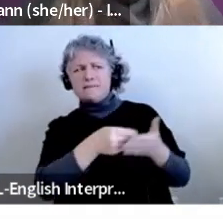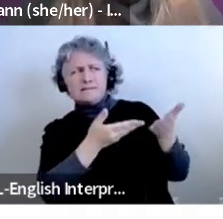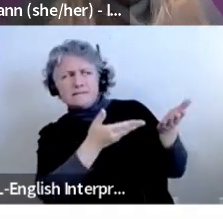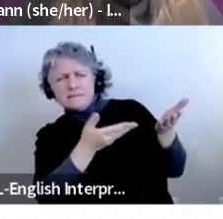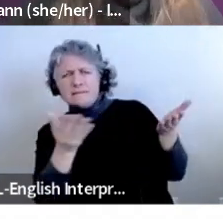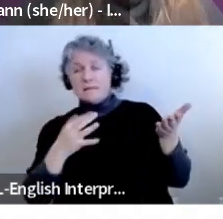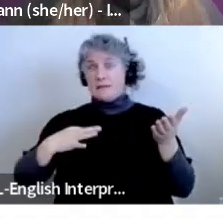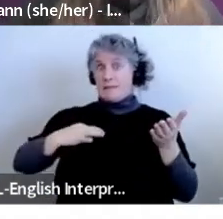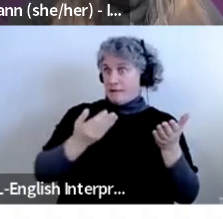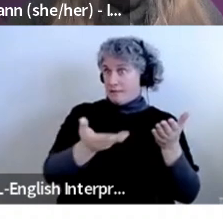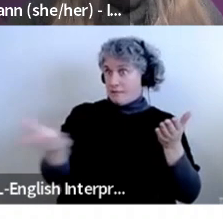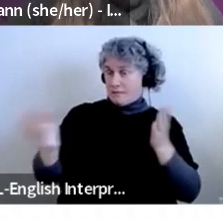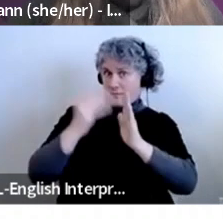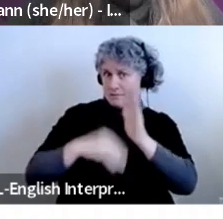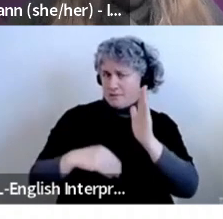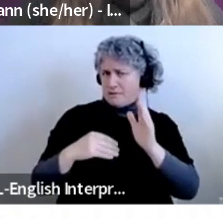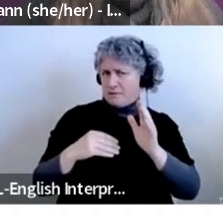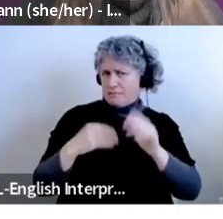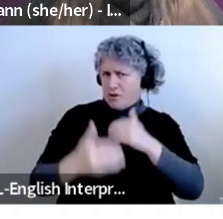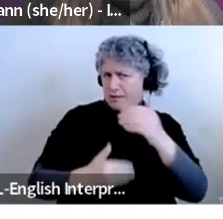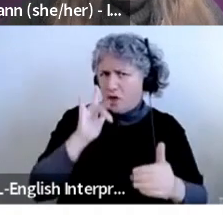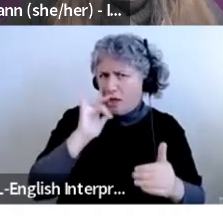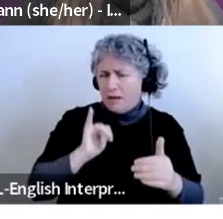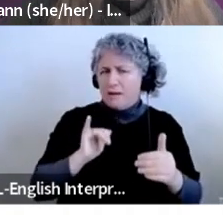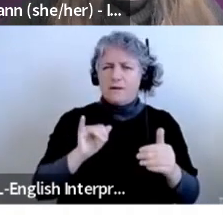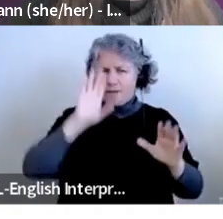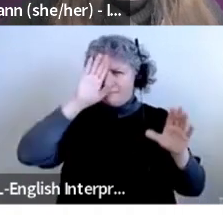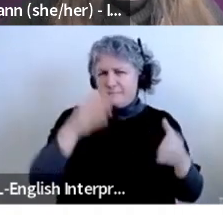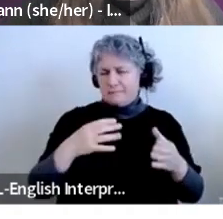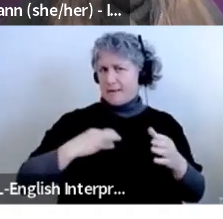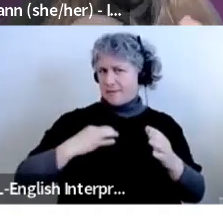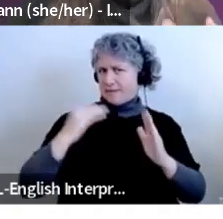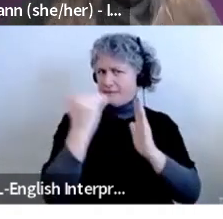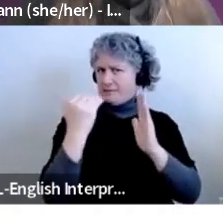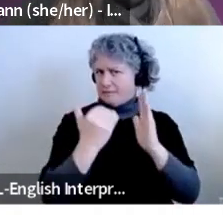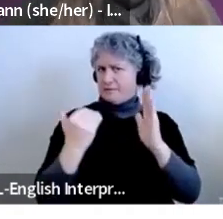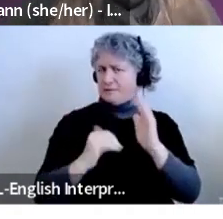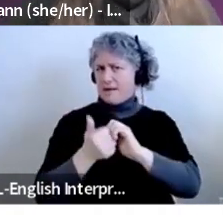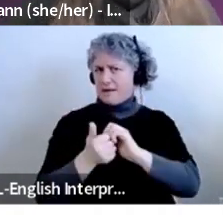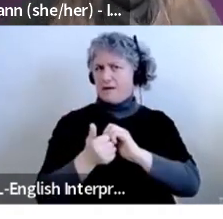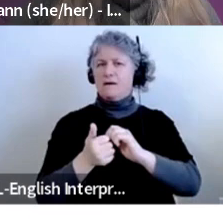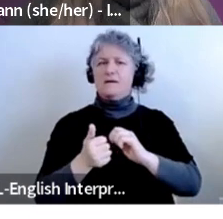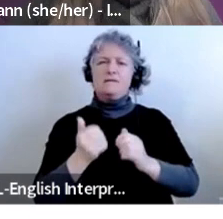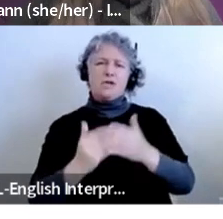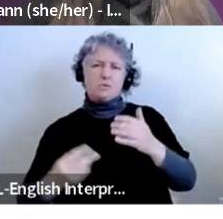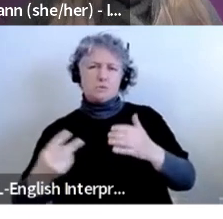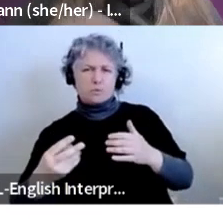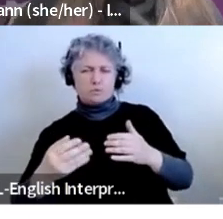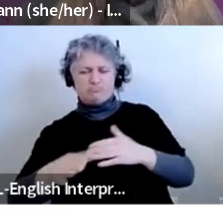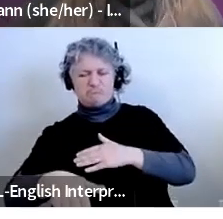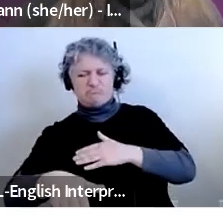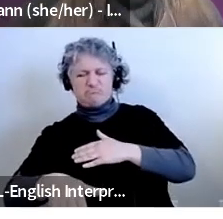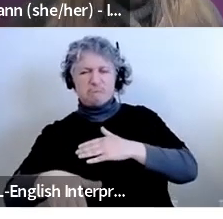the application period. So we will focus pretty heavily on the application process in the second half of today's info session, and